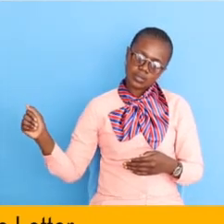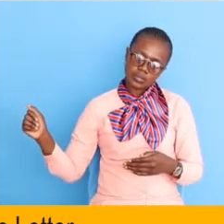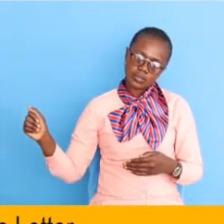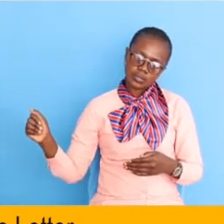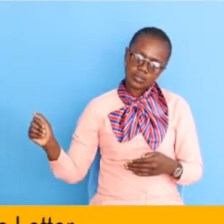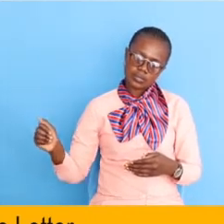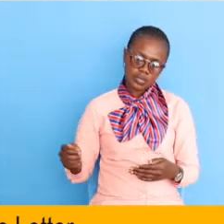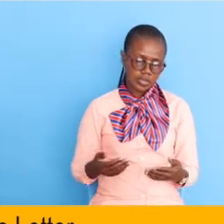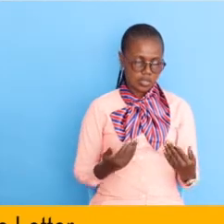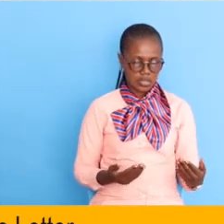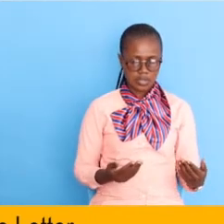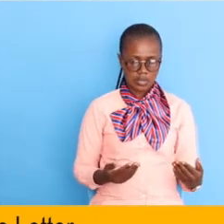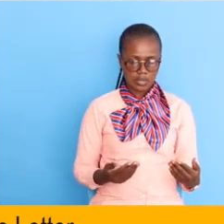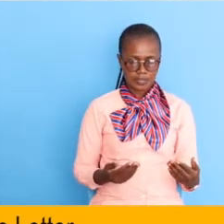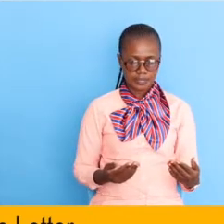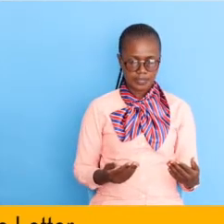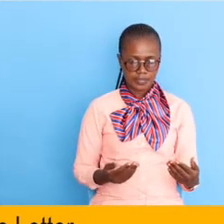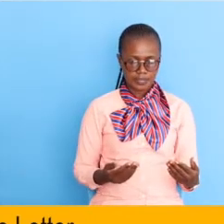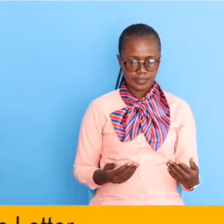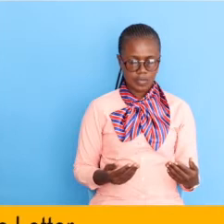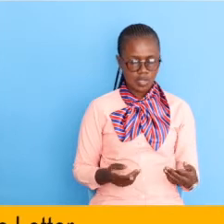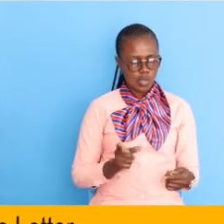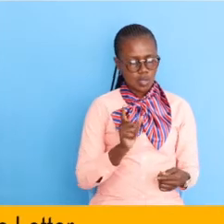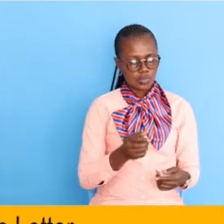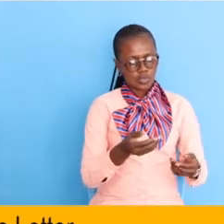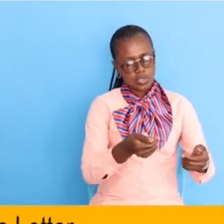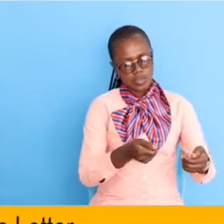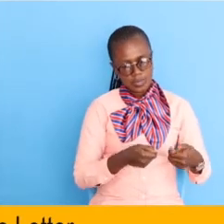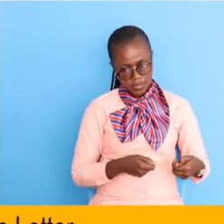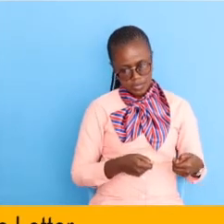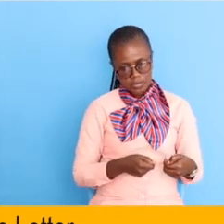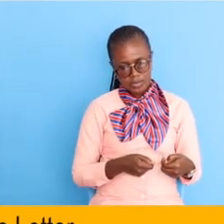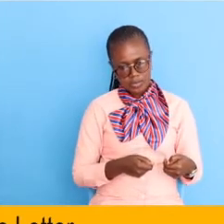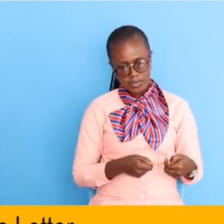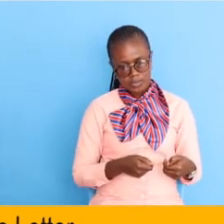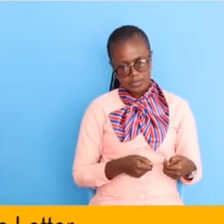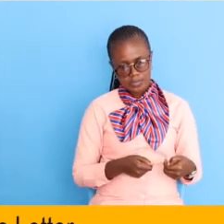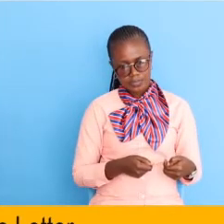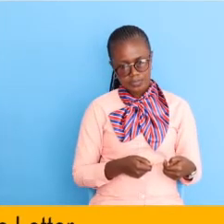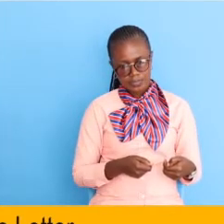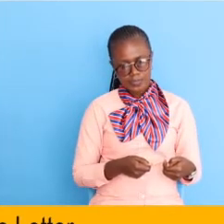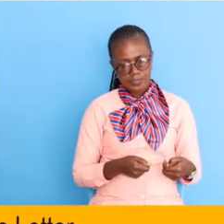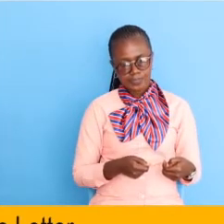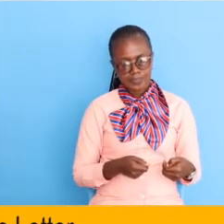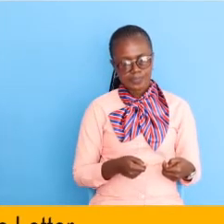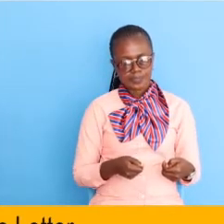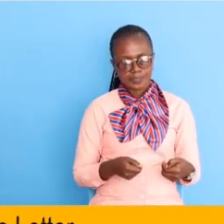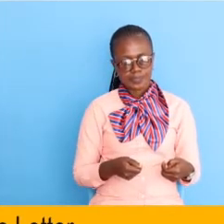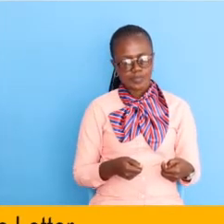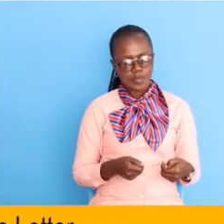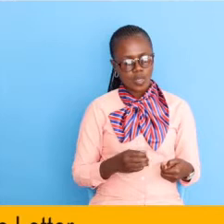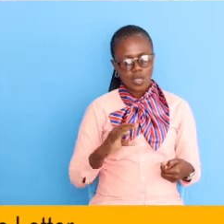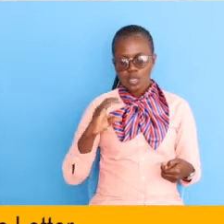And so what could be the receiver's address? We talk about the receiver's address. The letter should be written to